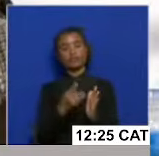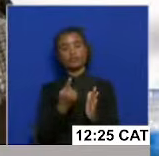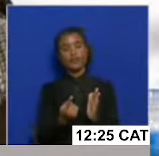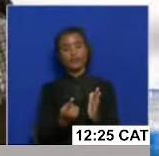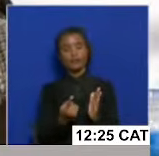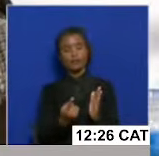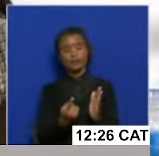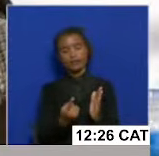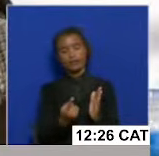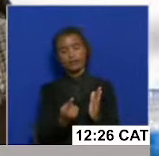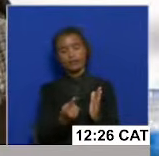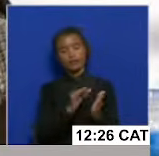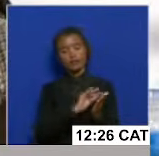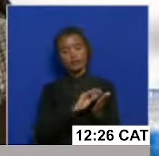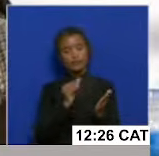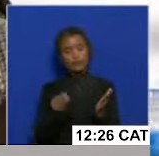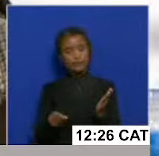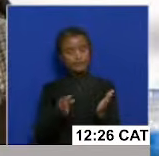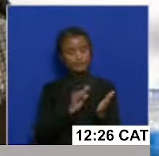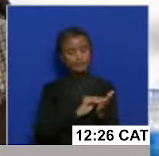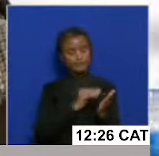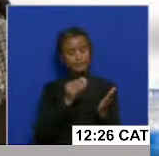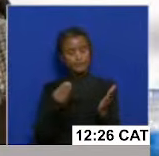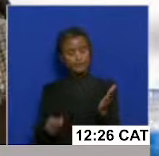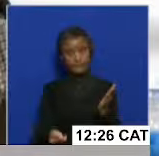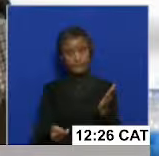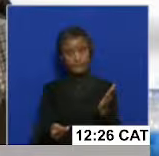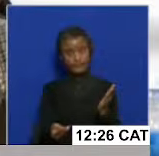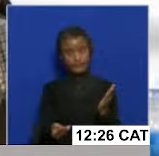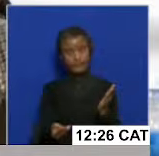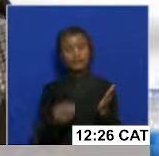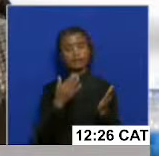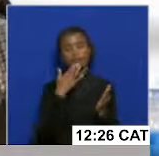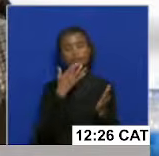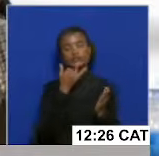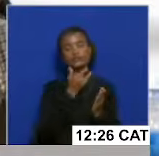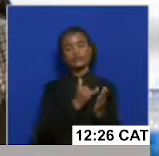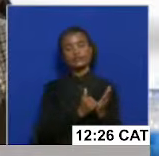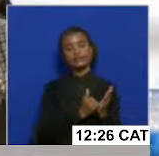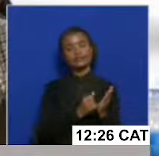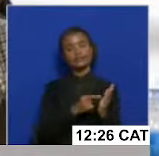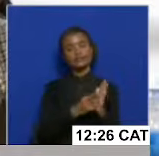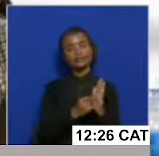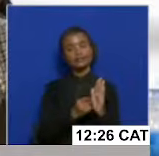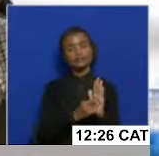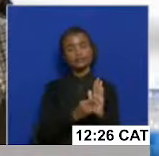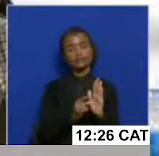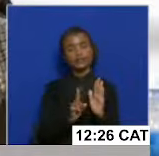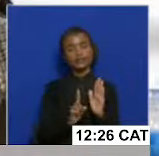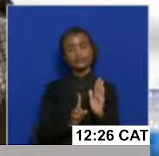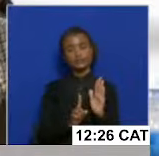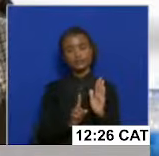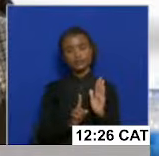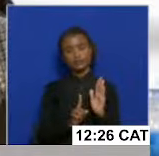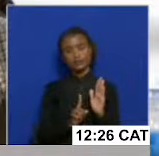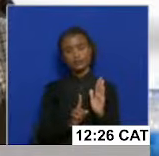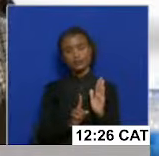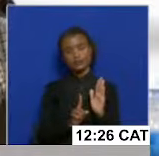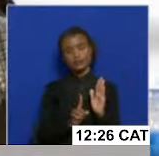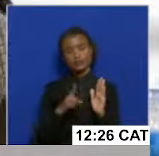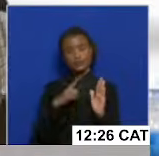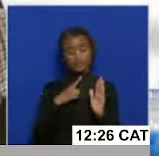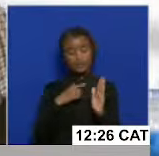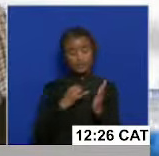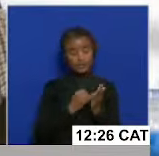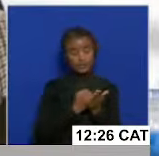Okay. And please just check what date, if you're able to tell from the chats what date you're having this